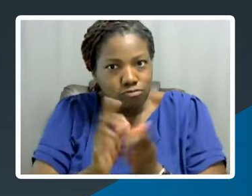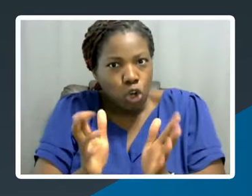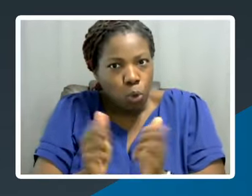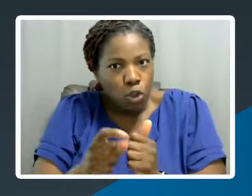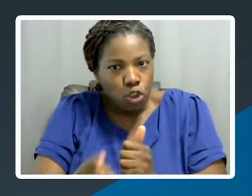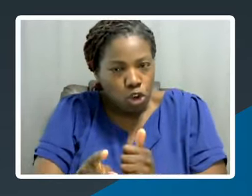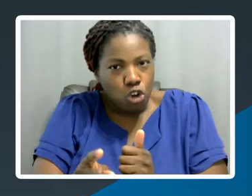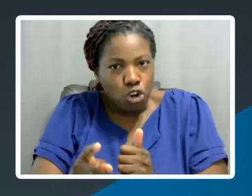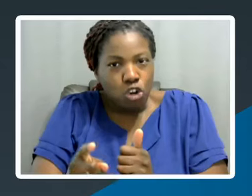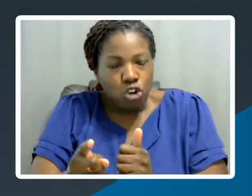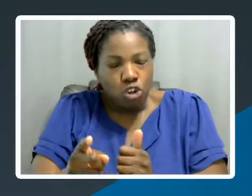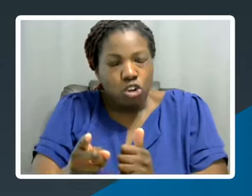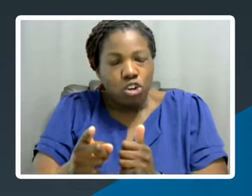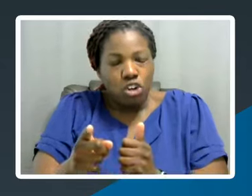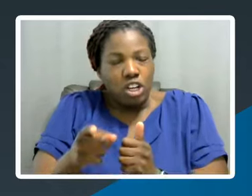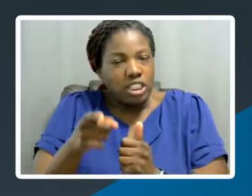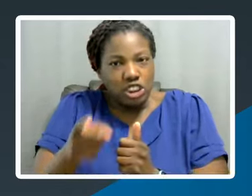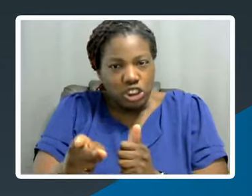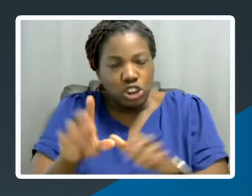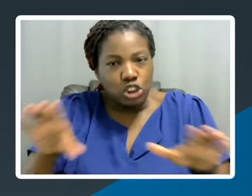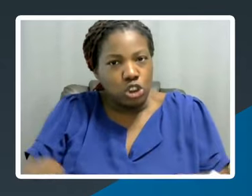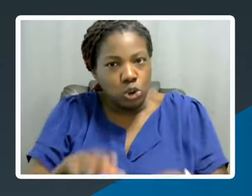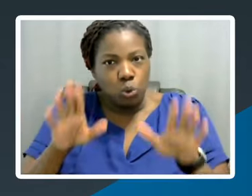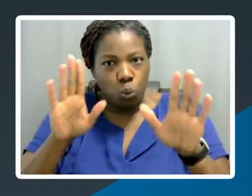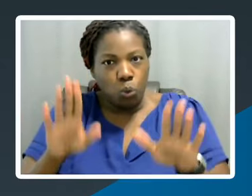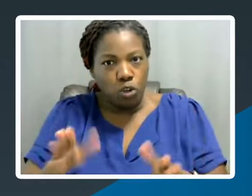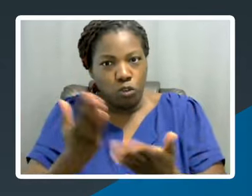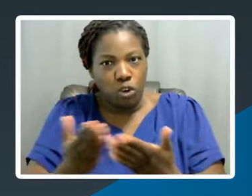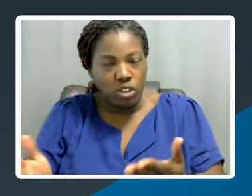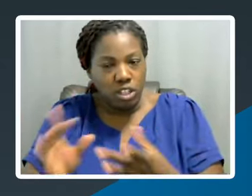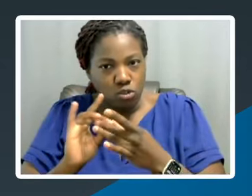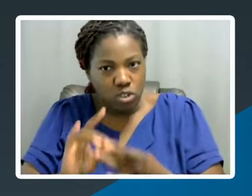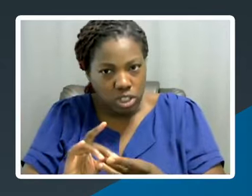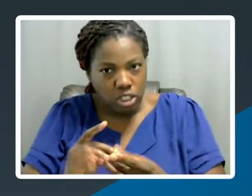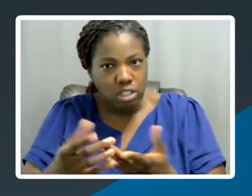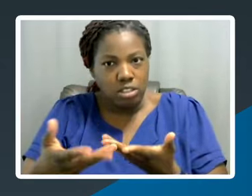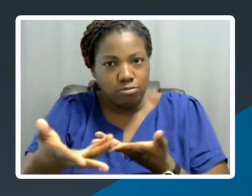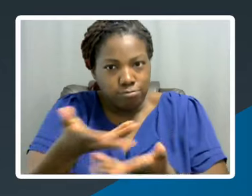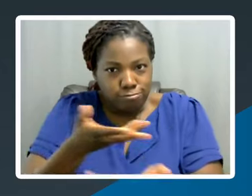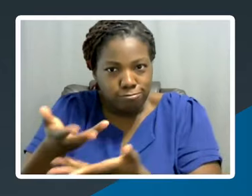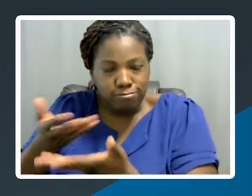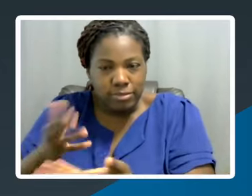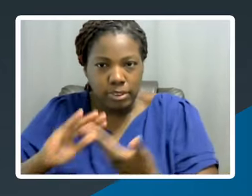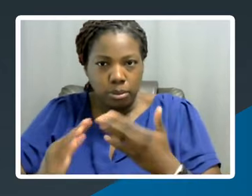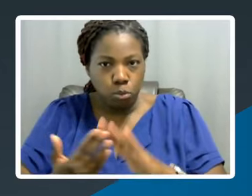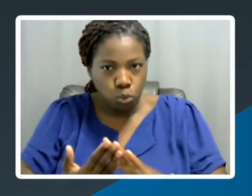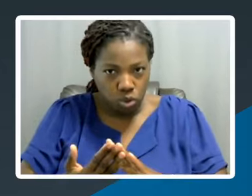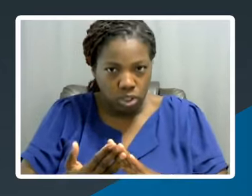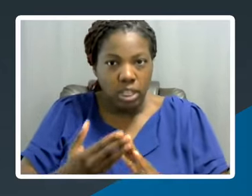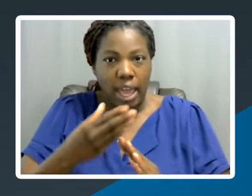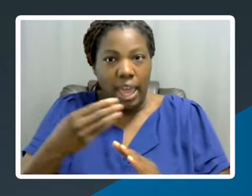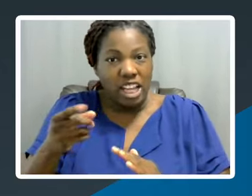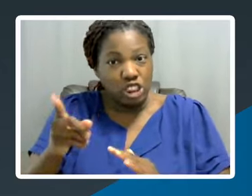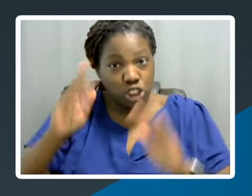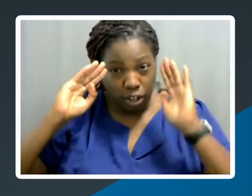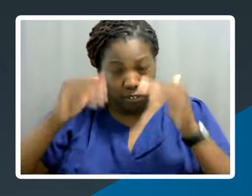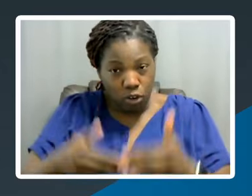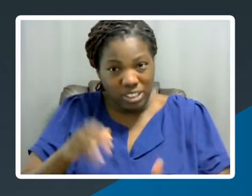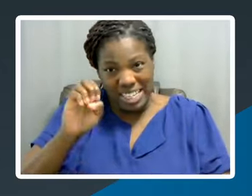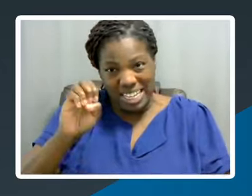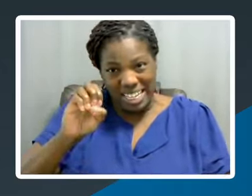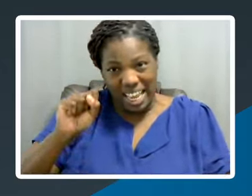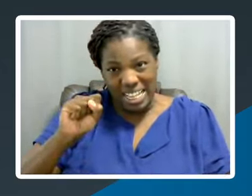depth, and she's doing really fabulous work around engaging communities. She focuses on ESL, and she